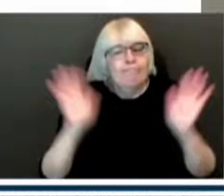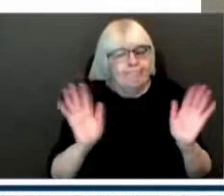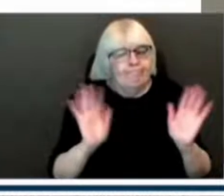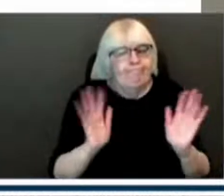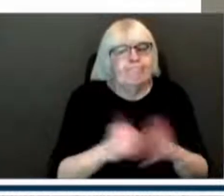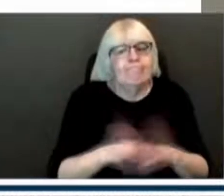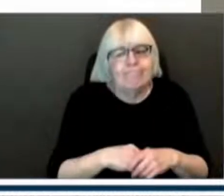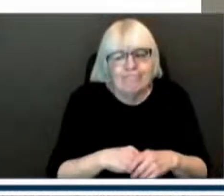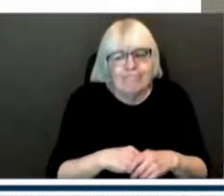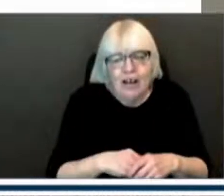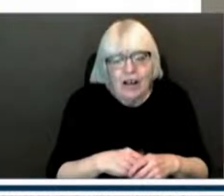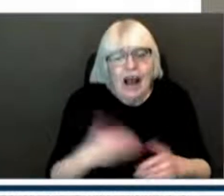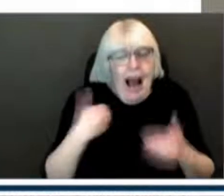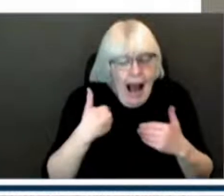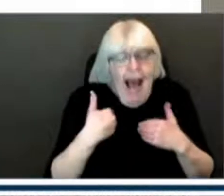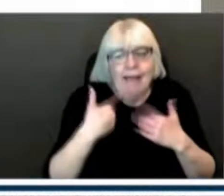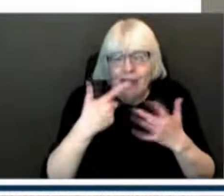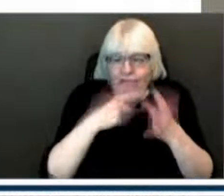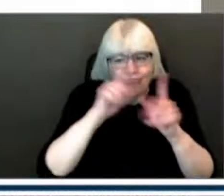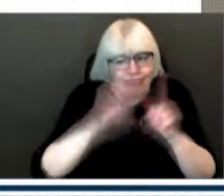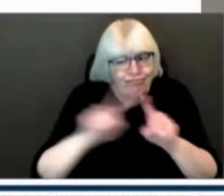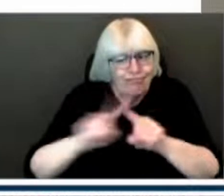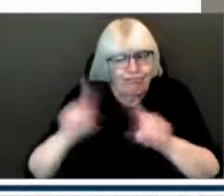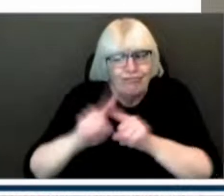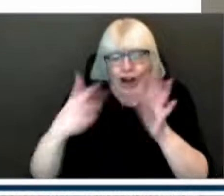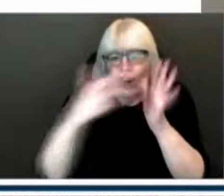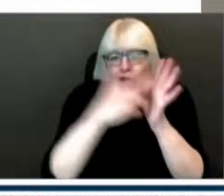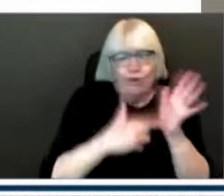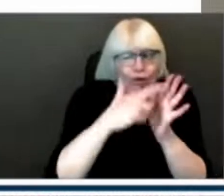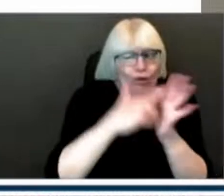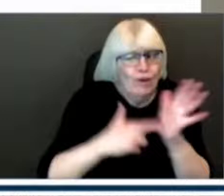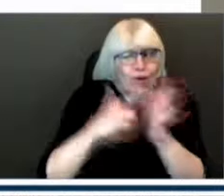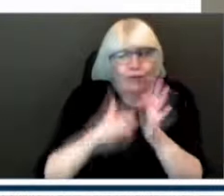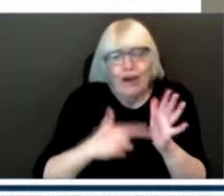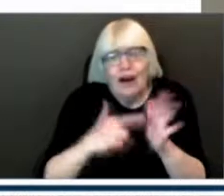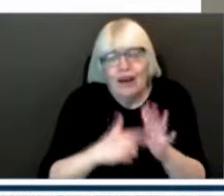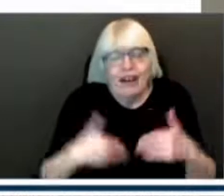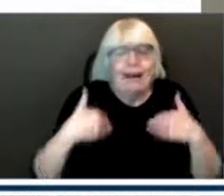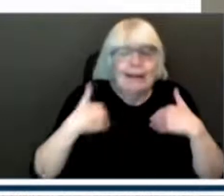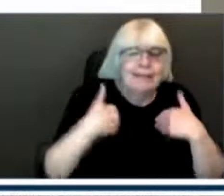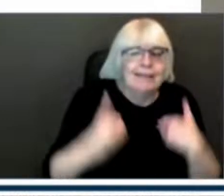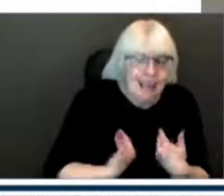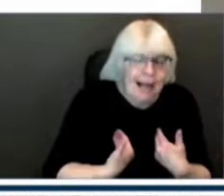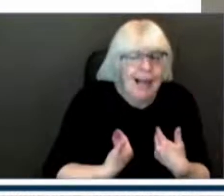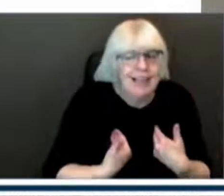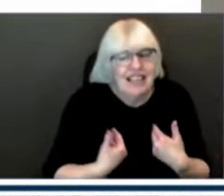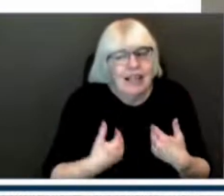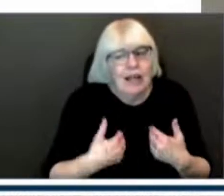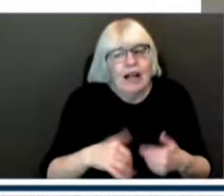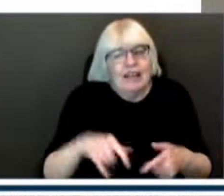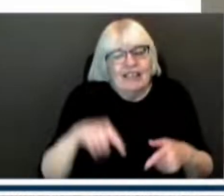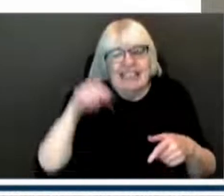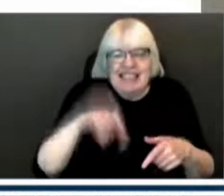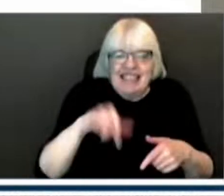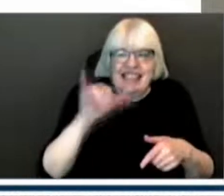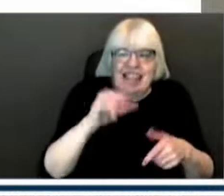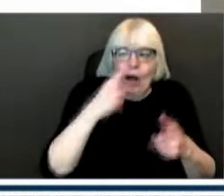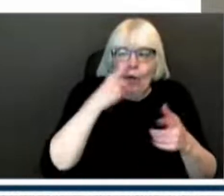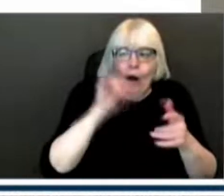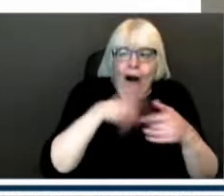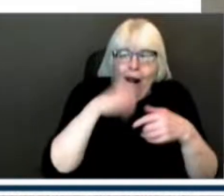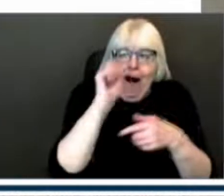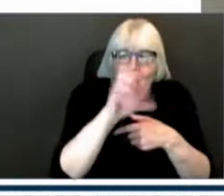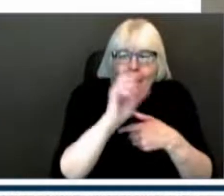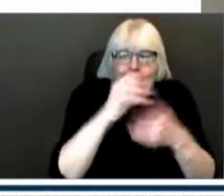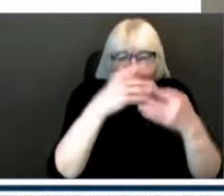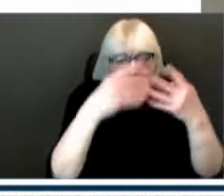is a major step in the right direction, a step towards some more normalcy in our lives. I want to move on